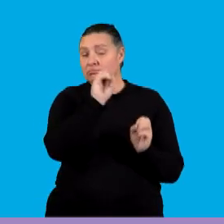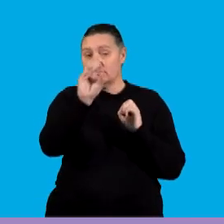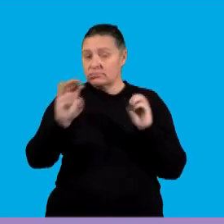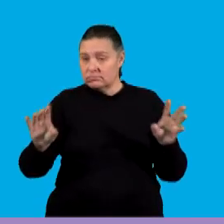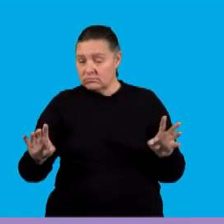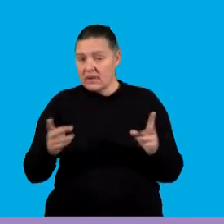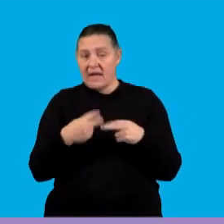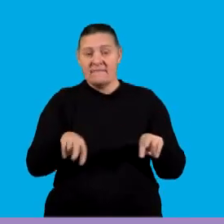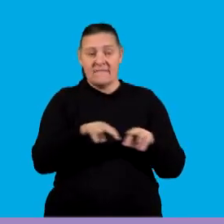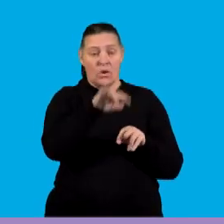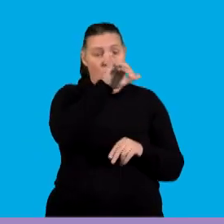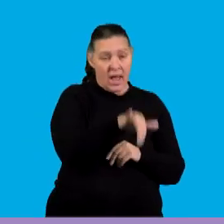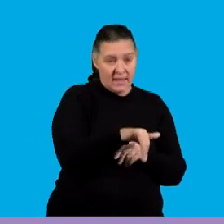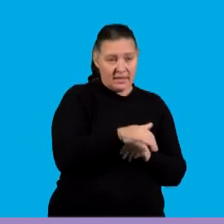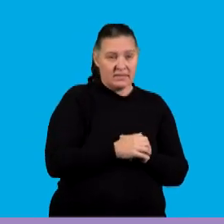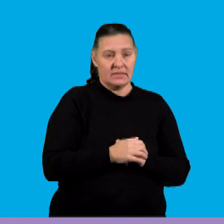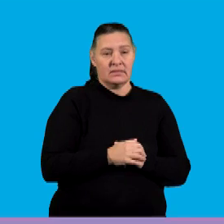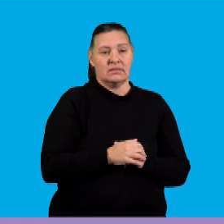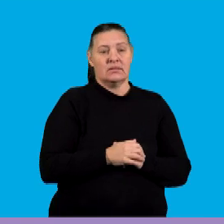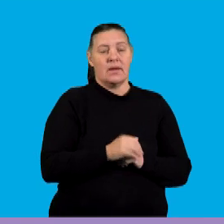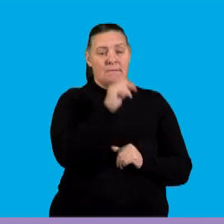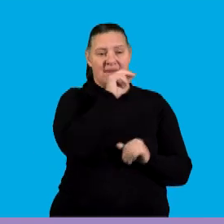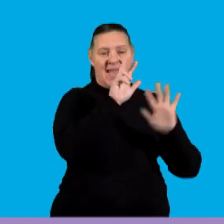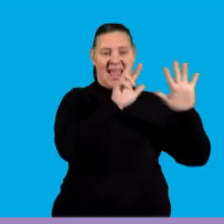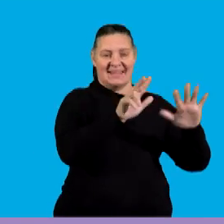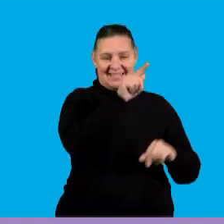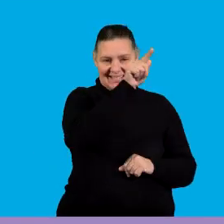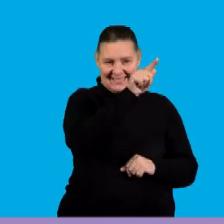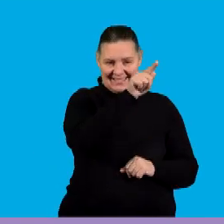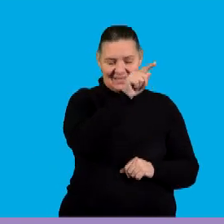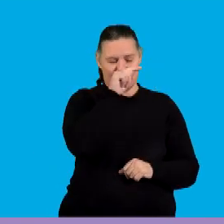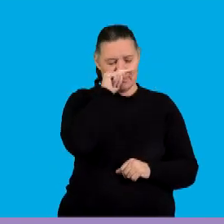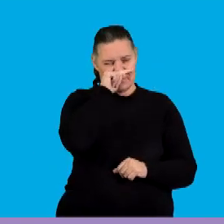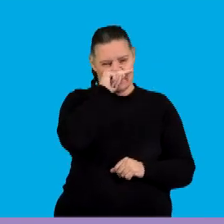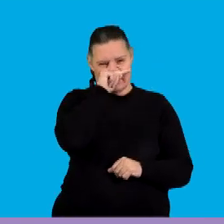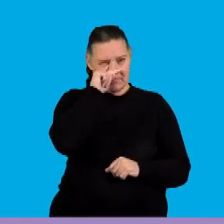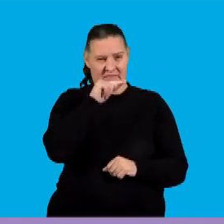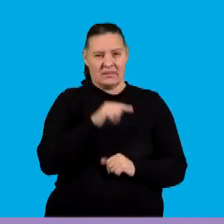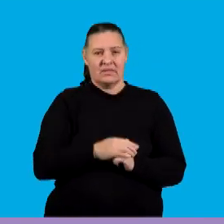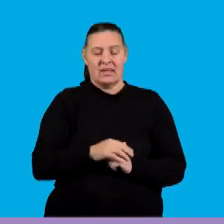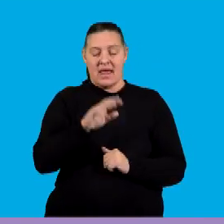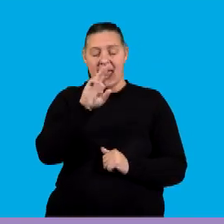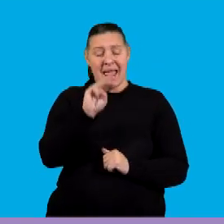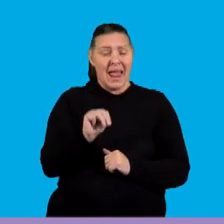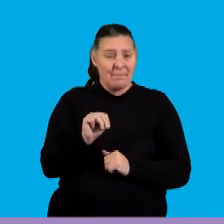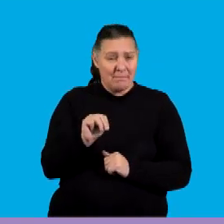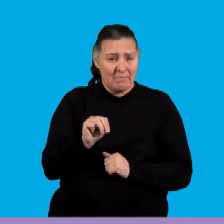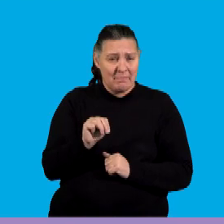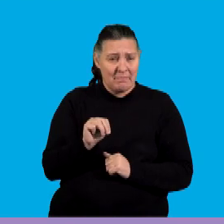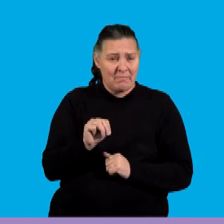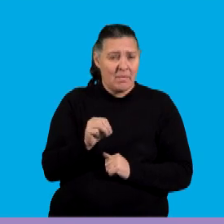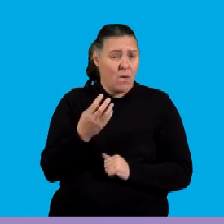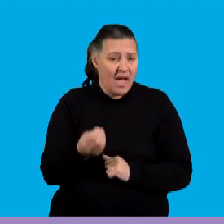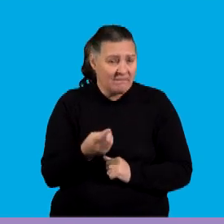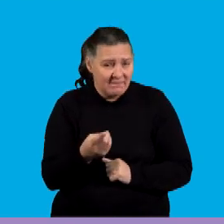the value of y? The 8 that comes from our coordinate. Then what are we going to substitute for the gradient?